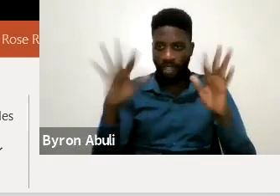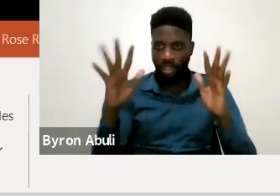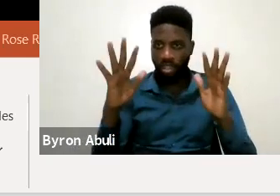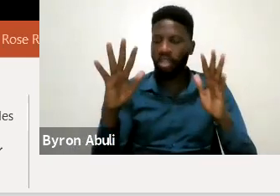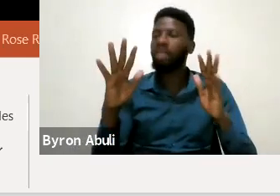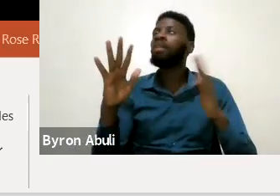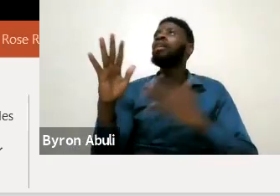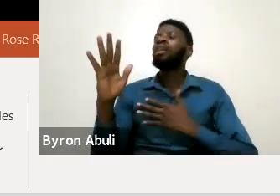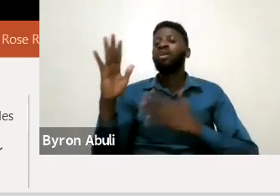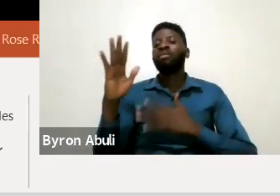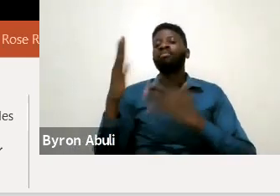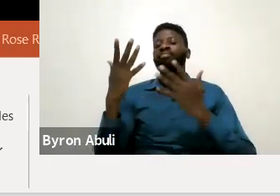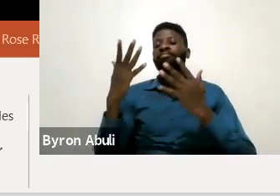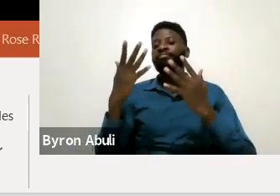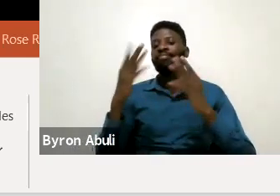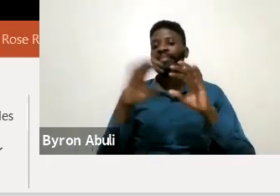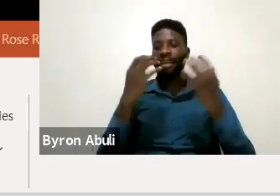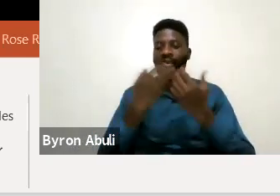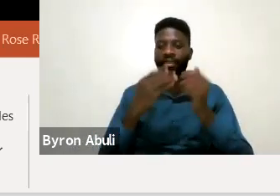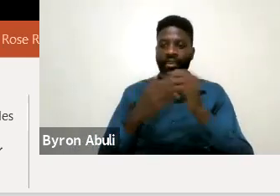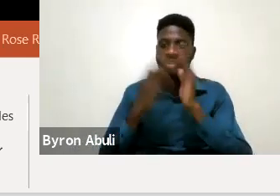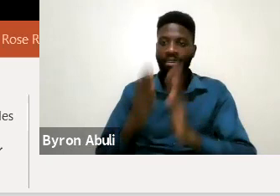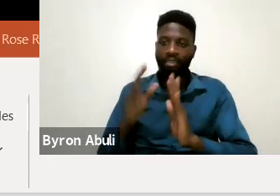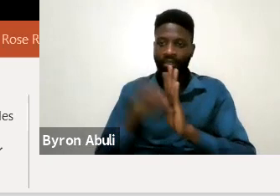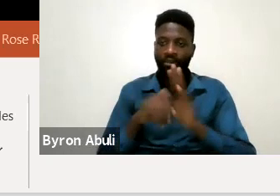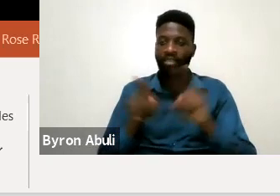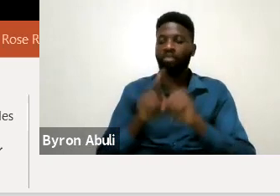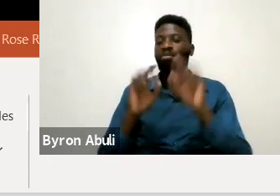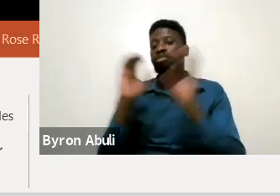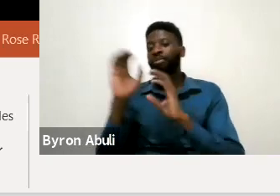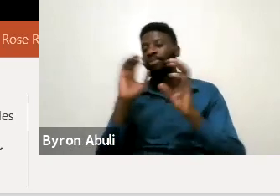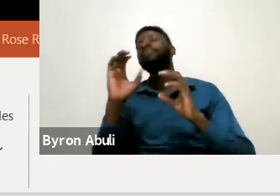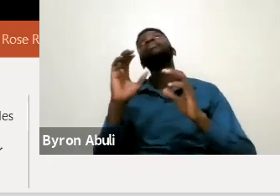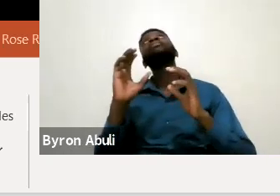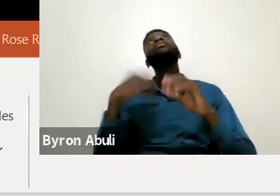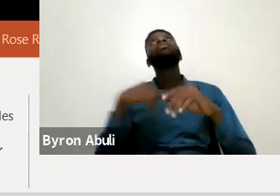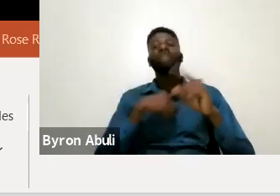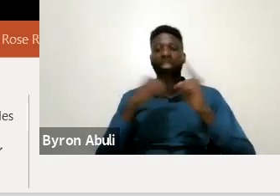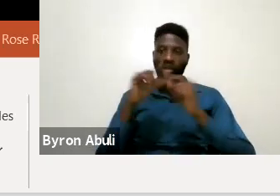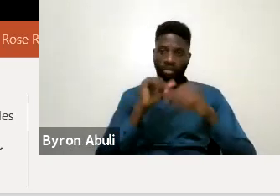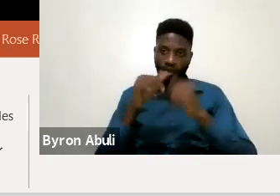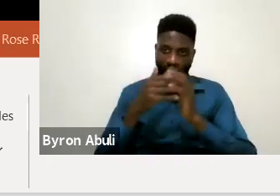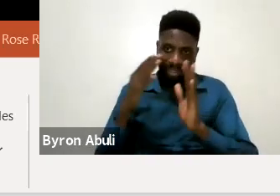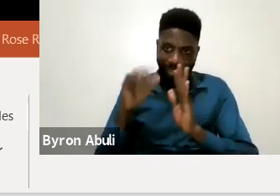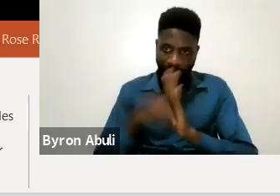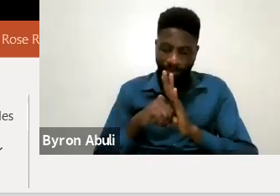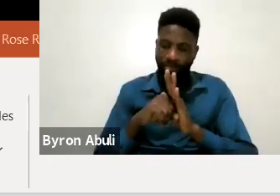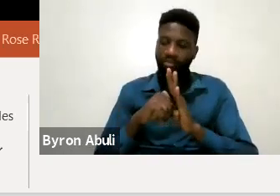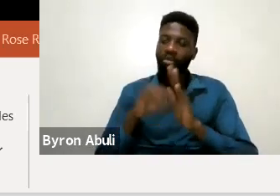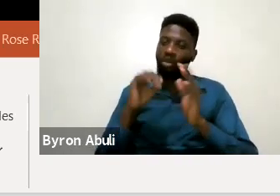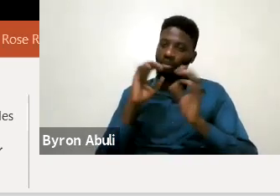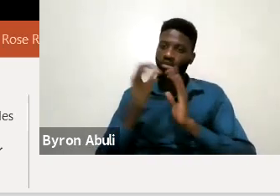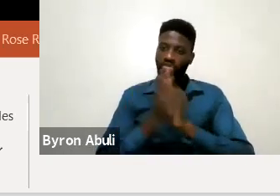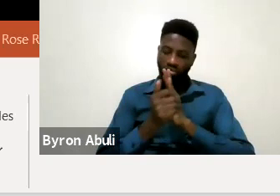this session of leadership and communication. And we talked about leadership and communication skills,